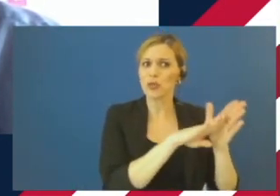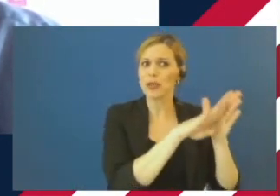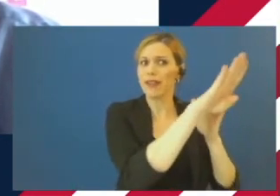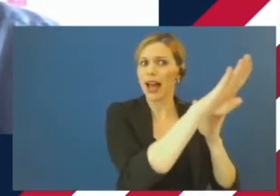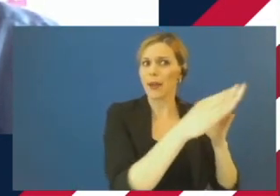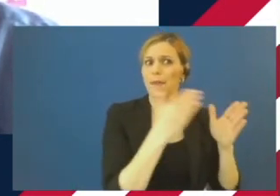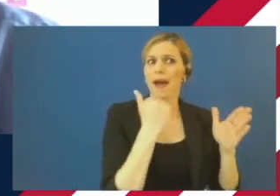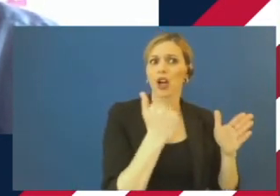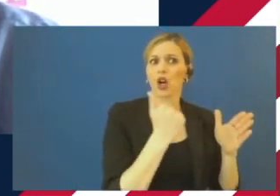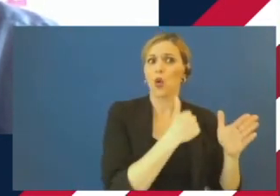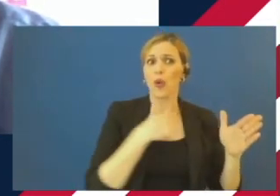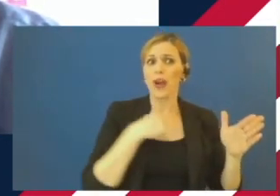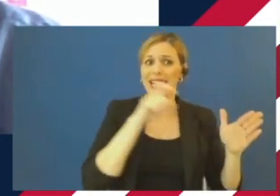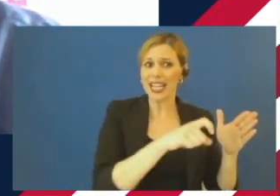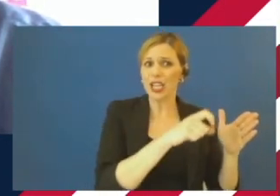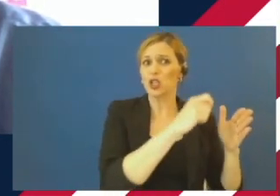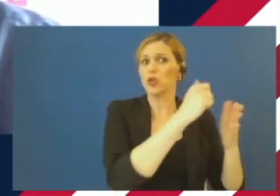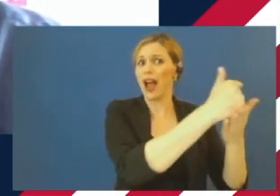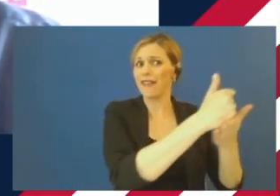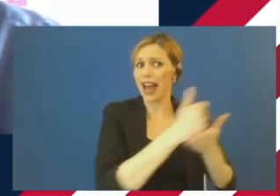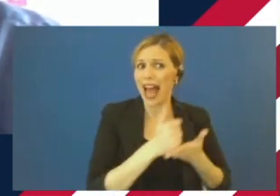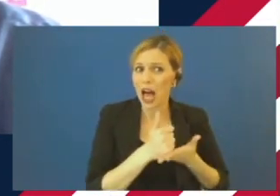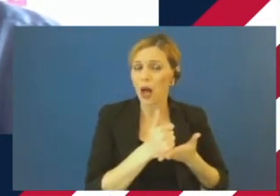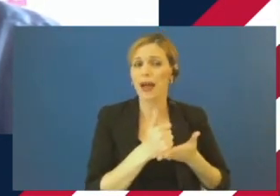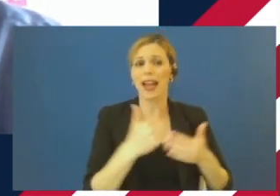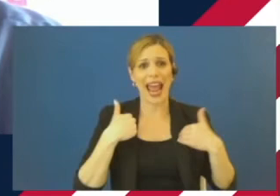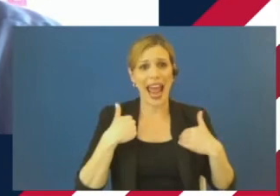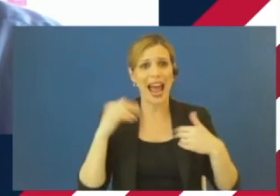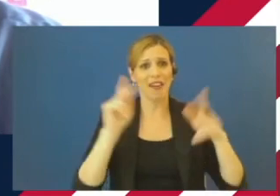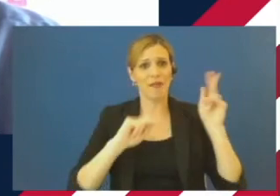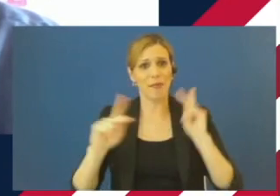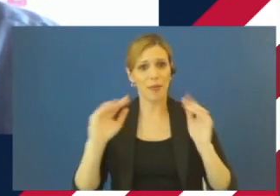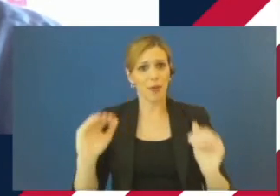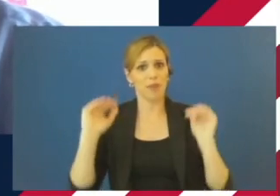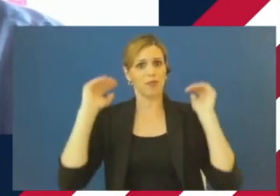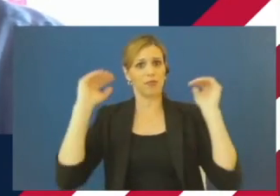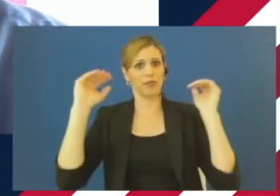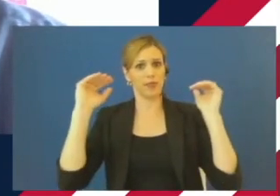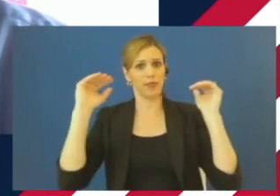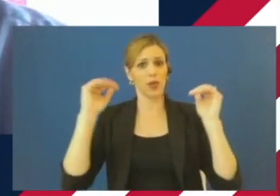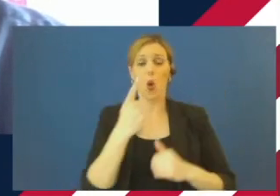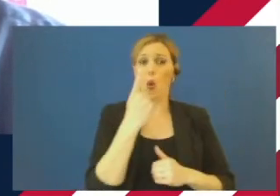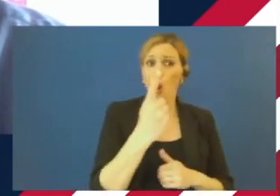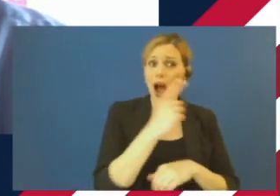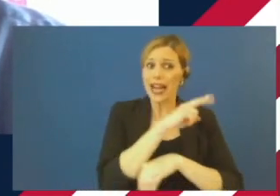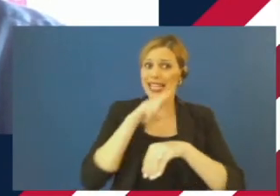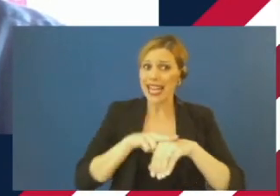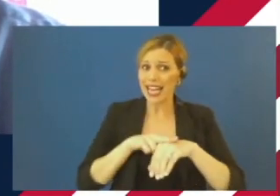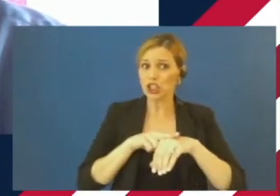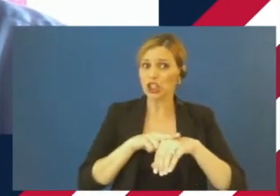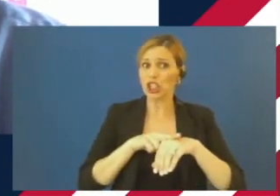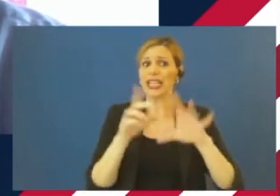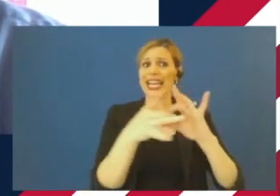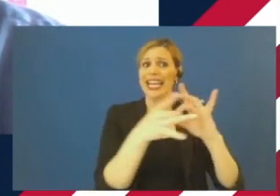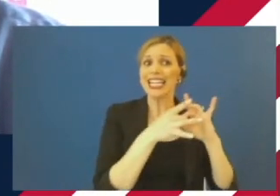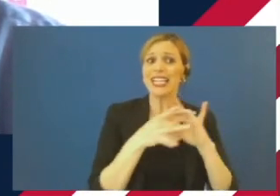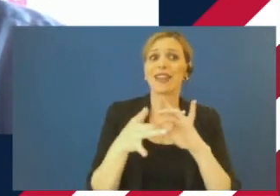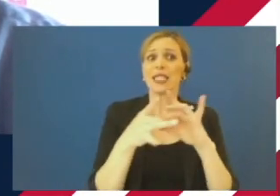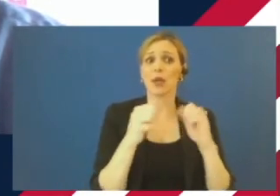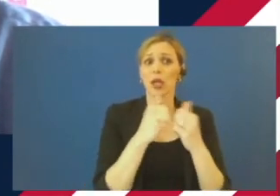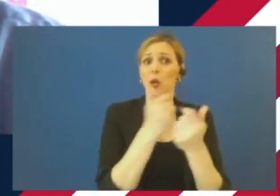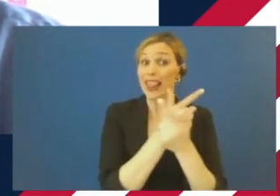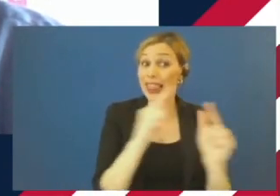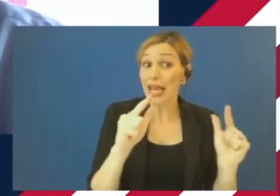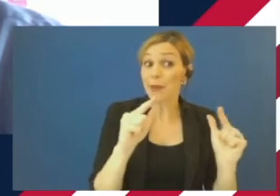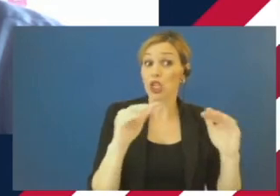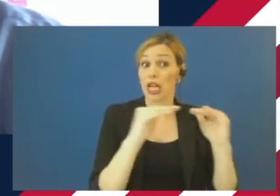around. It's about making sure our pledge to be one nation indivisible with liberty and justice for all becomes a